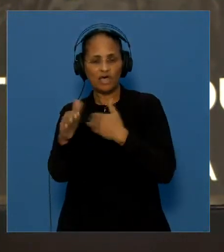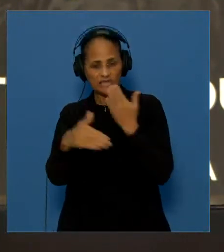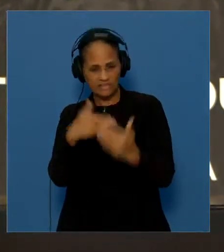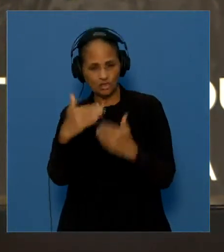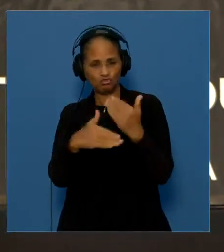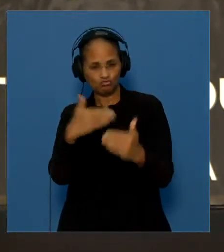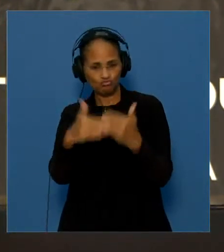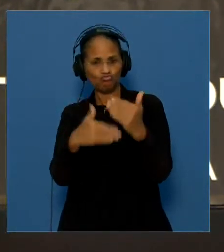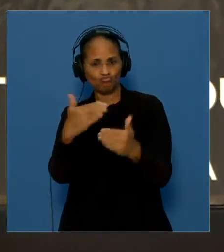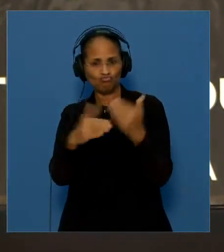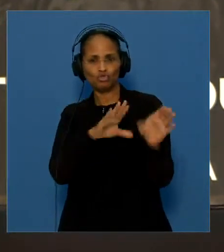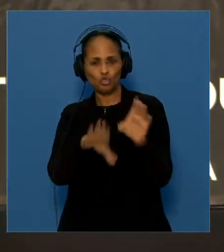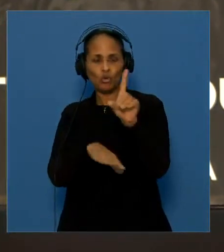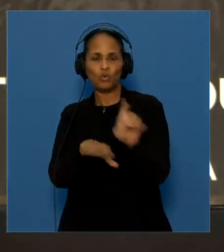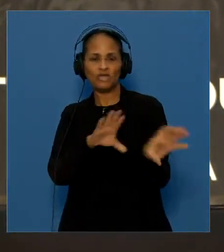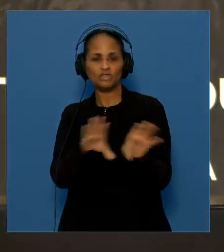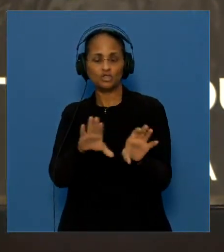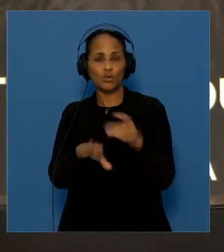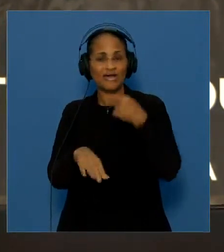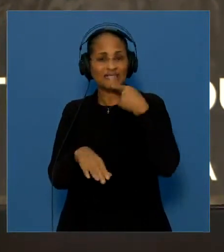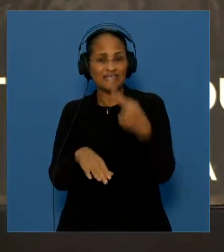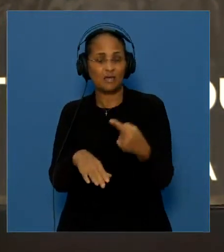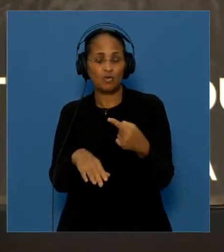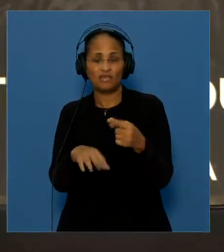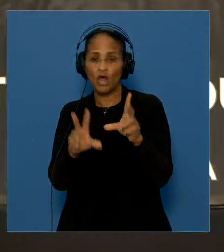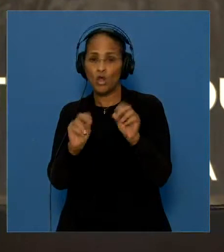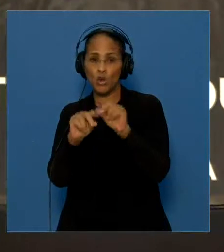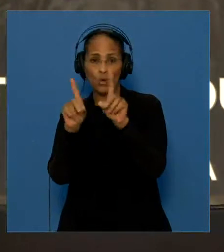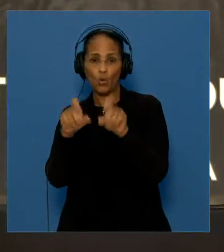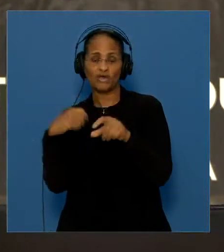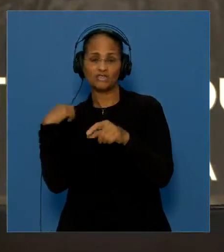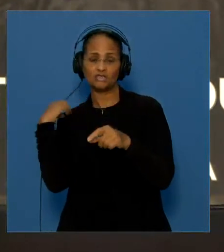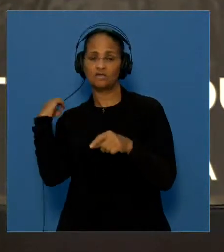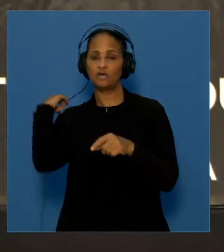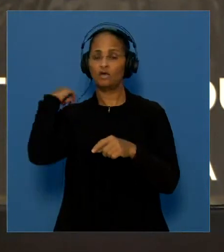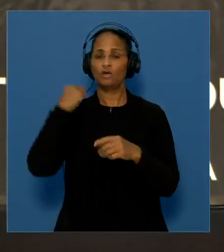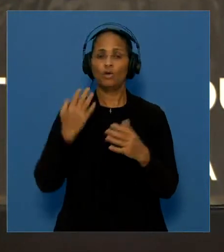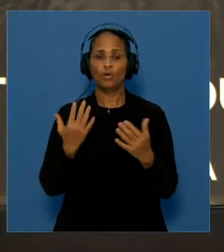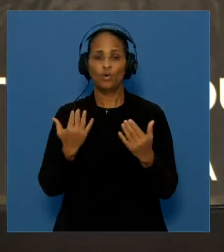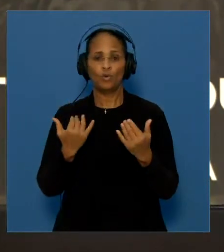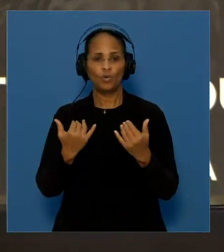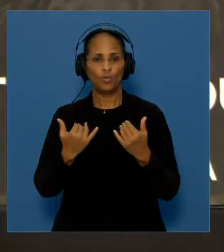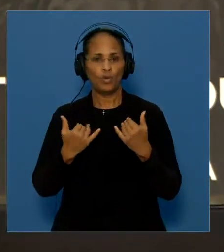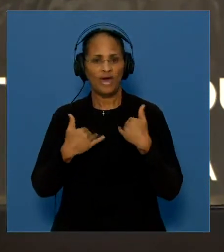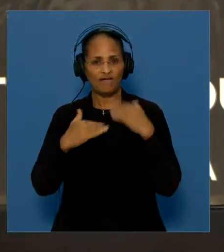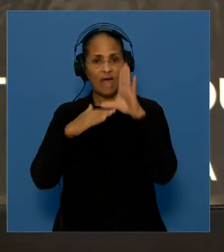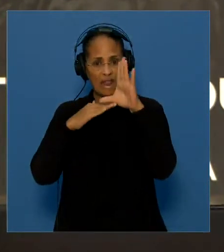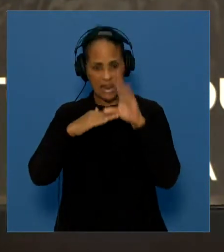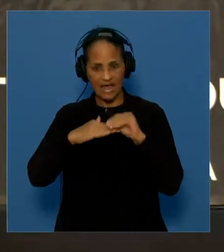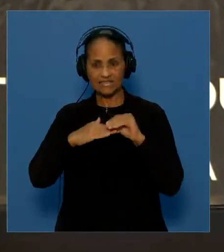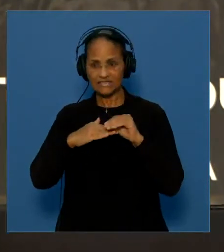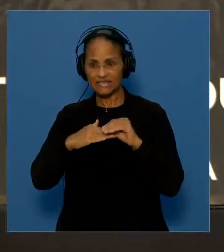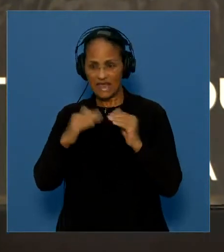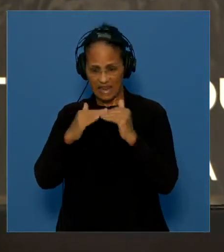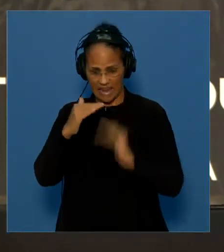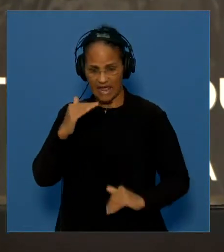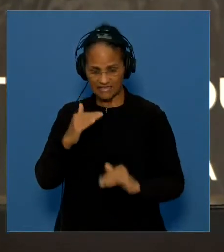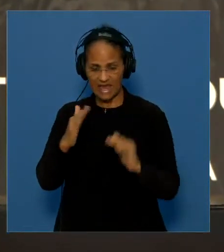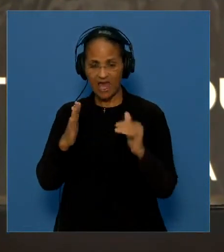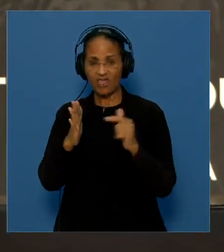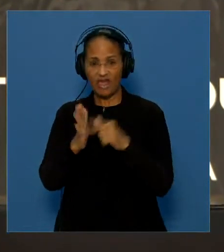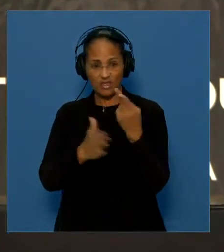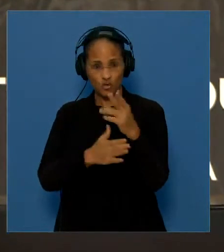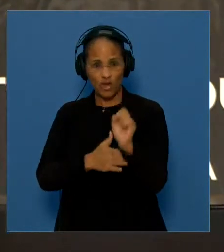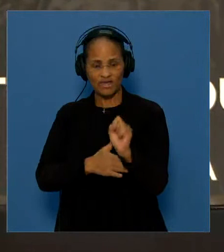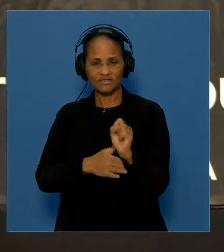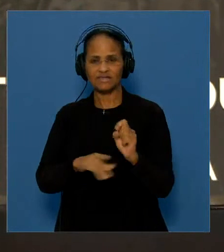all visitors are safe. I can say this without question. You'll have a less likelihood here than you would in the United States. Were we guilty